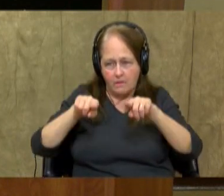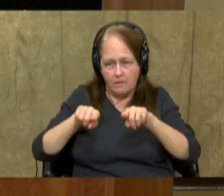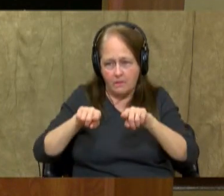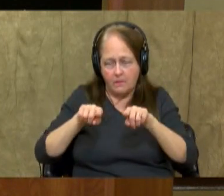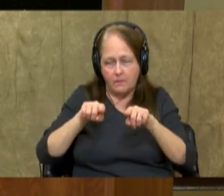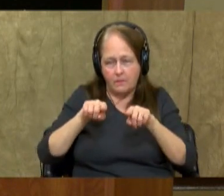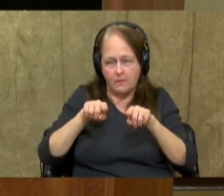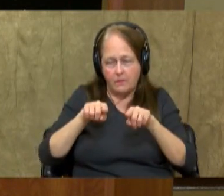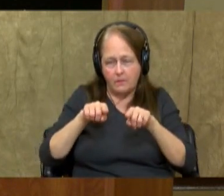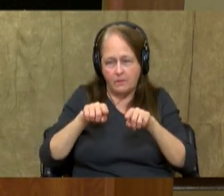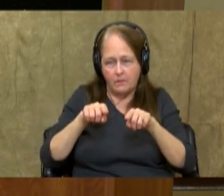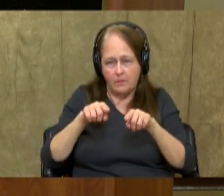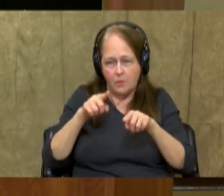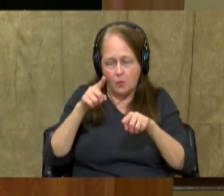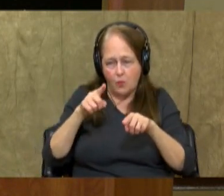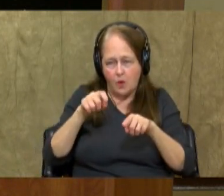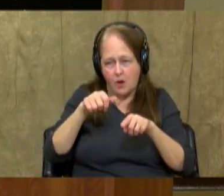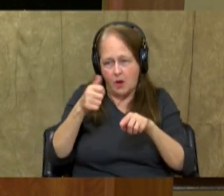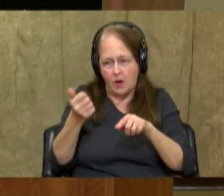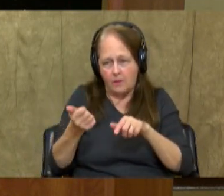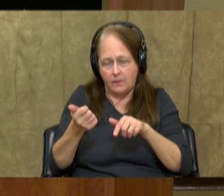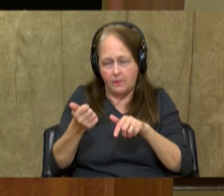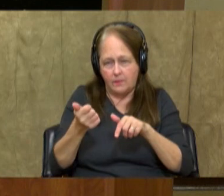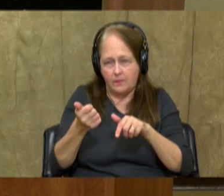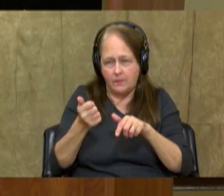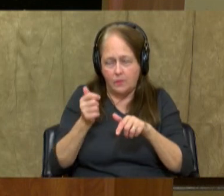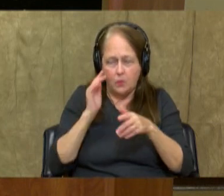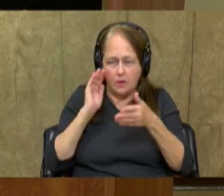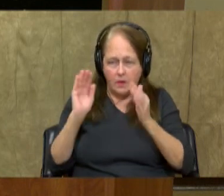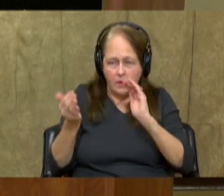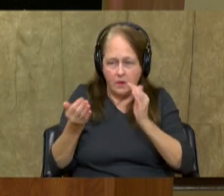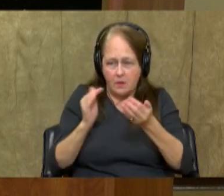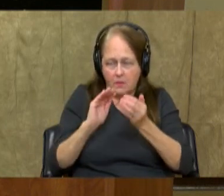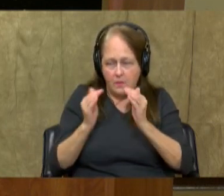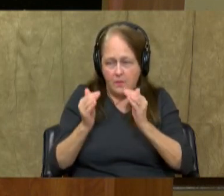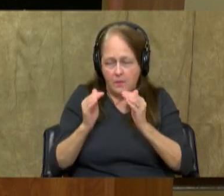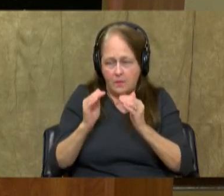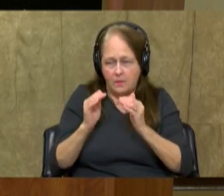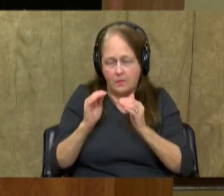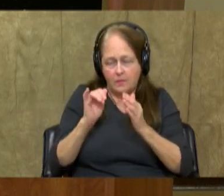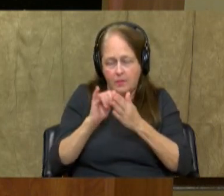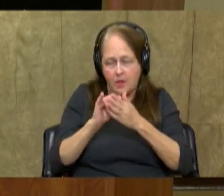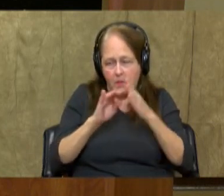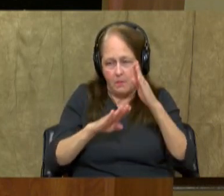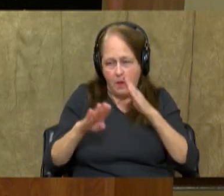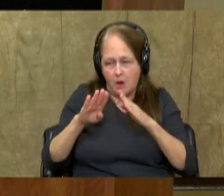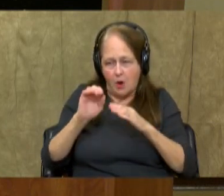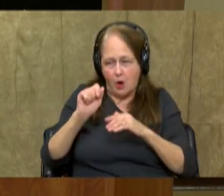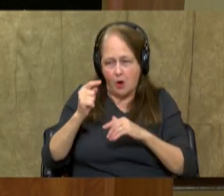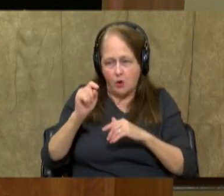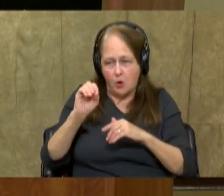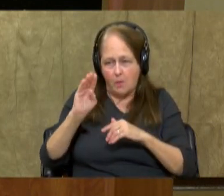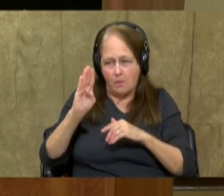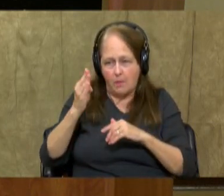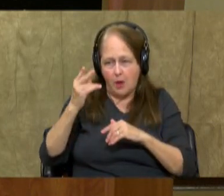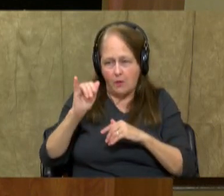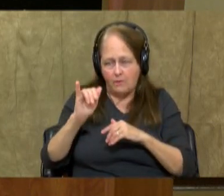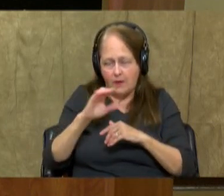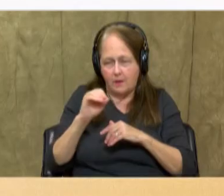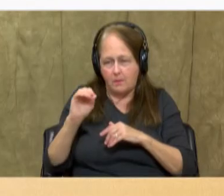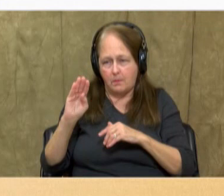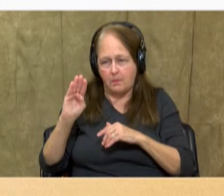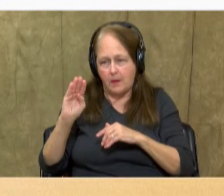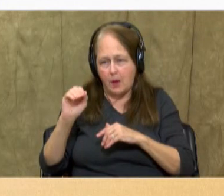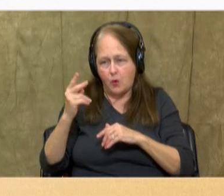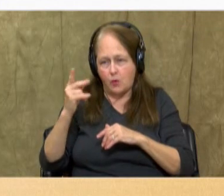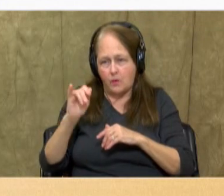of one of another. We compared and contrasted autobiographies and biographies. We talked about